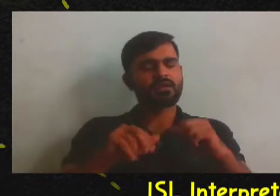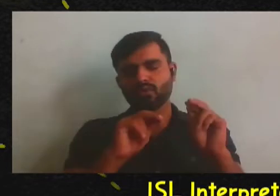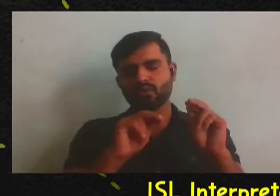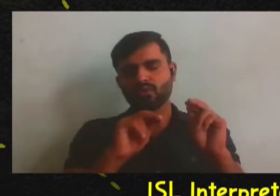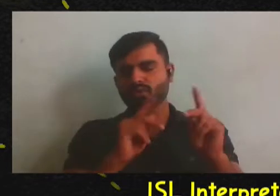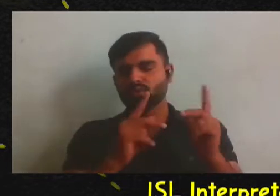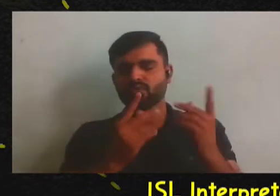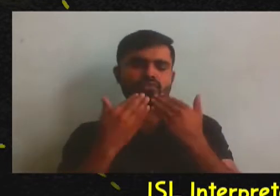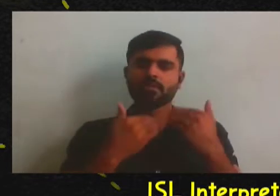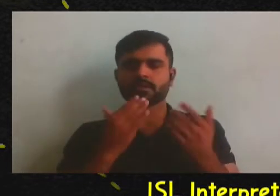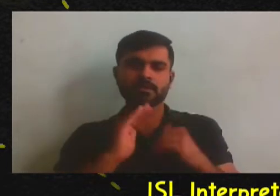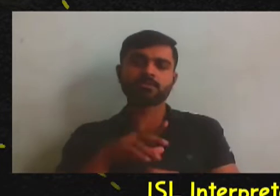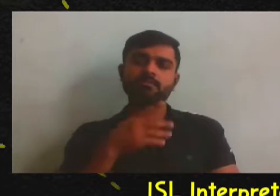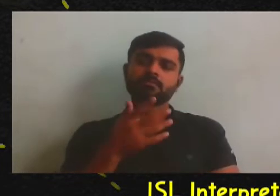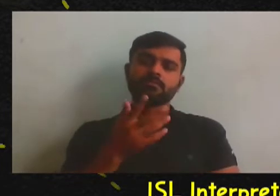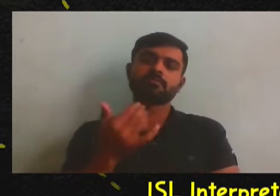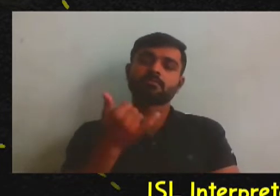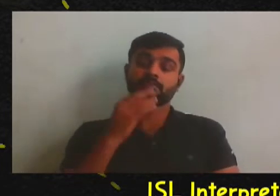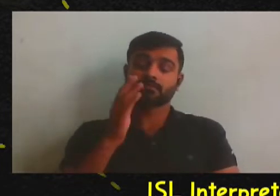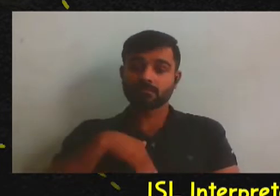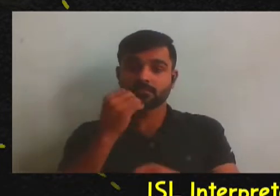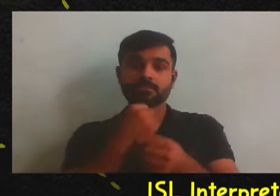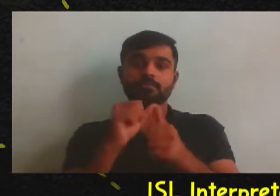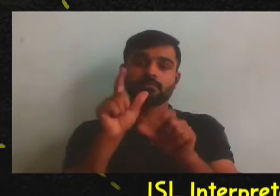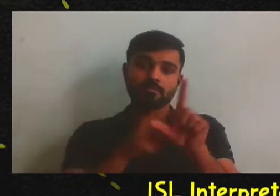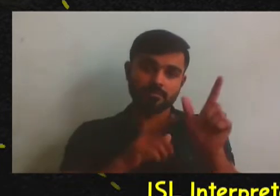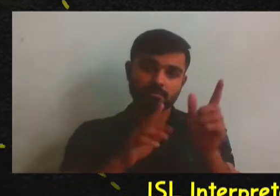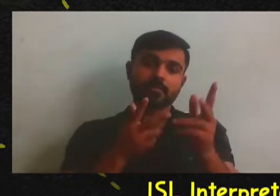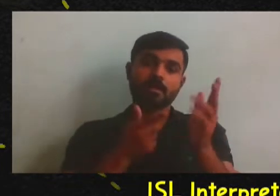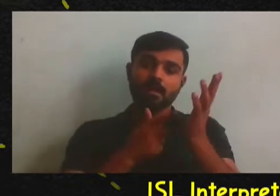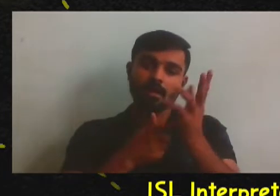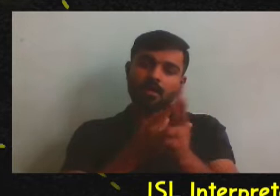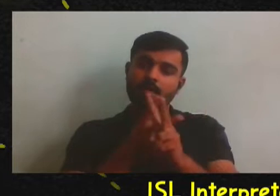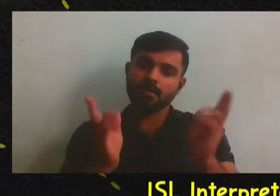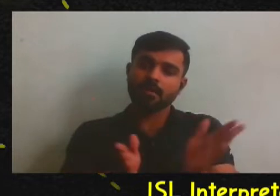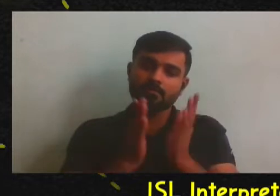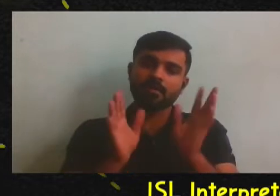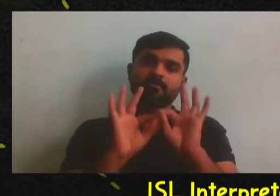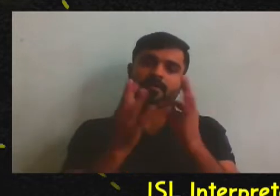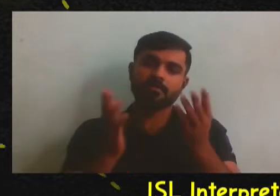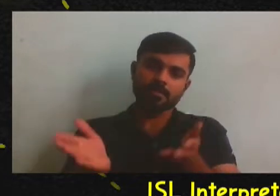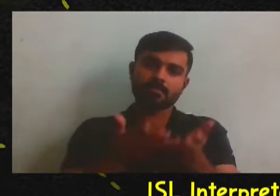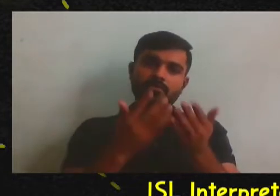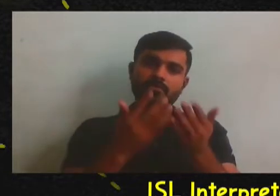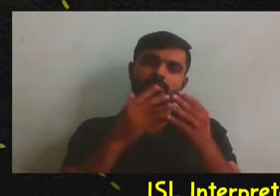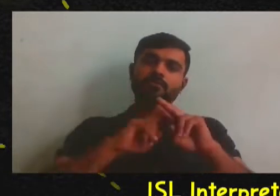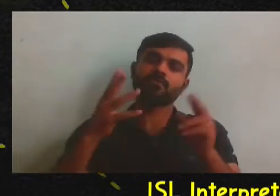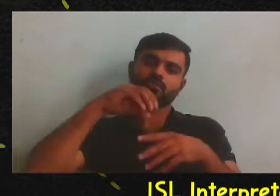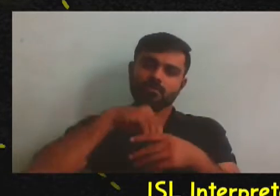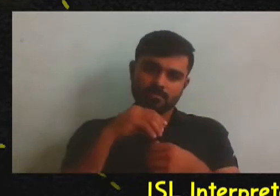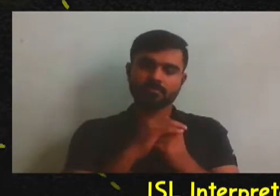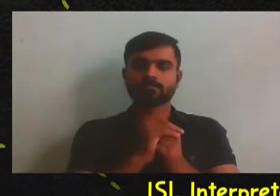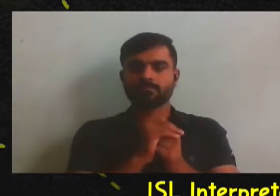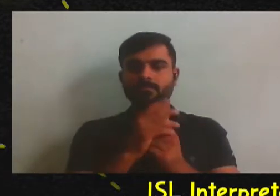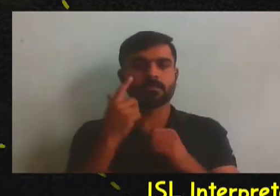turning to becoming gay or whatever, motivates the family to go completely apeshit. If you